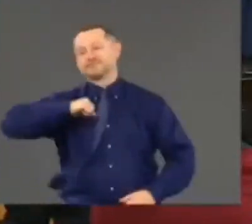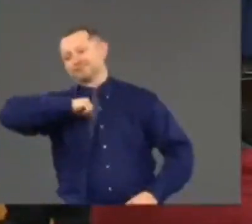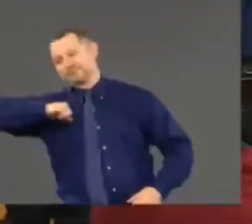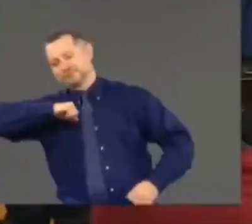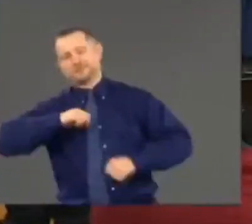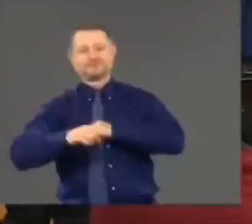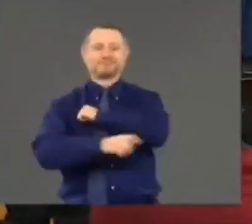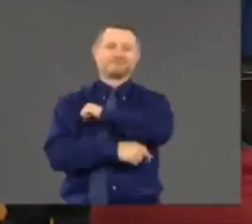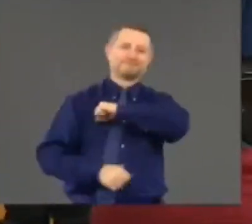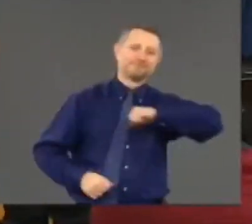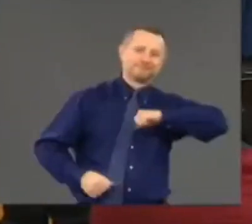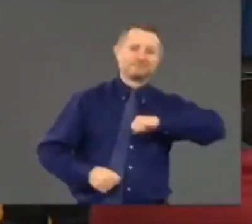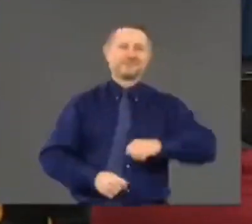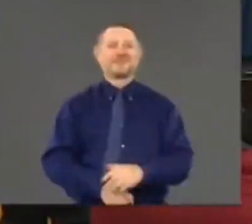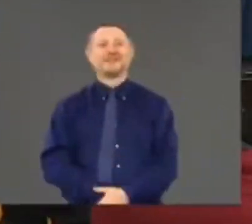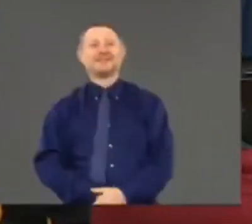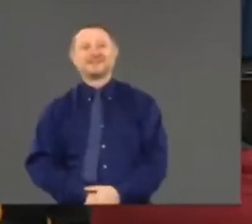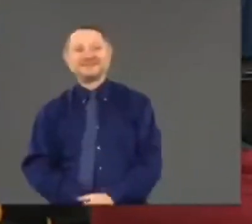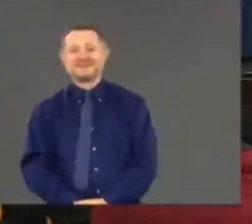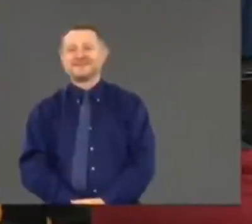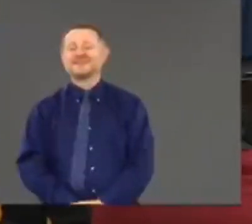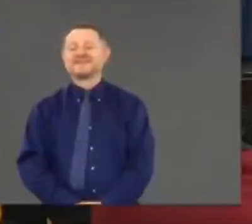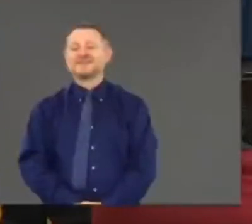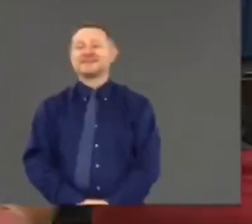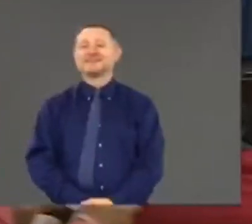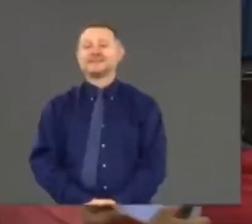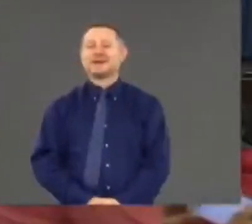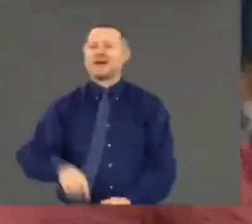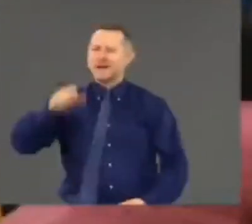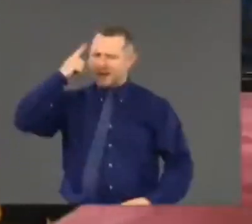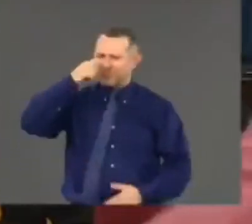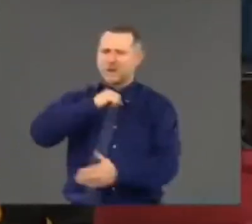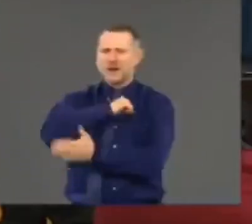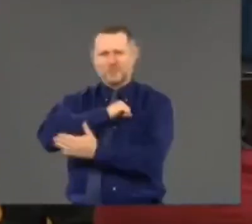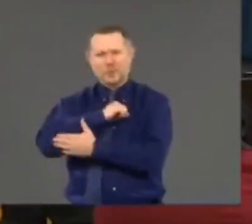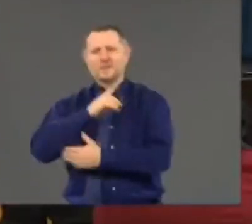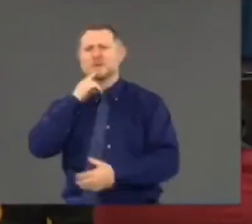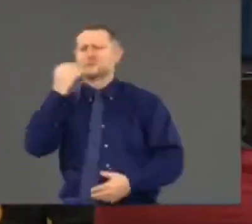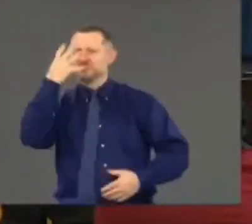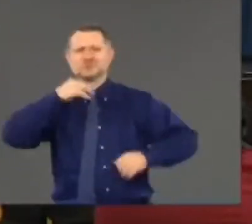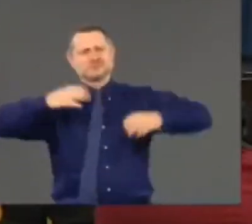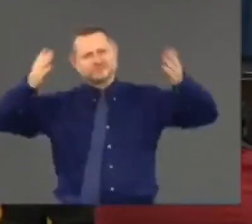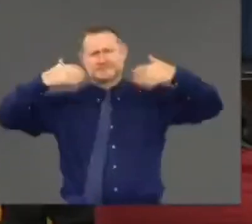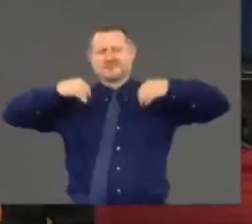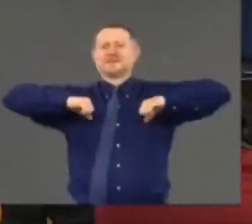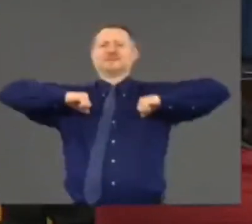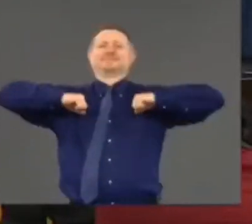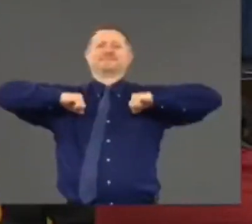Terrible. Let's take one picture like this.